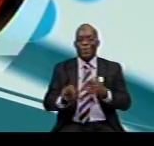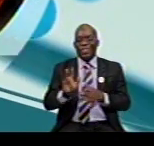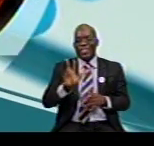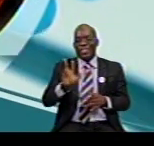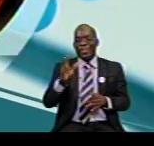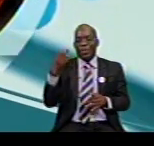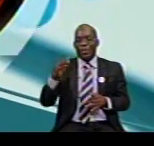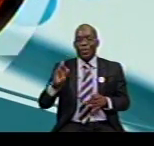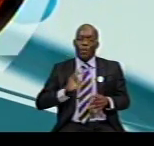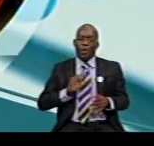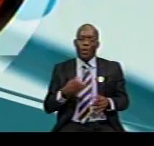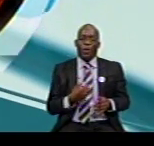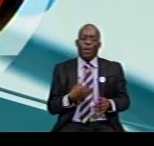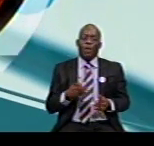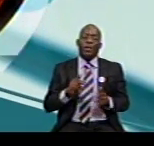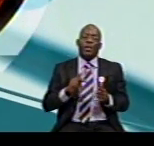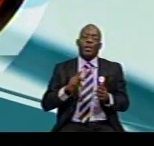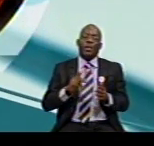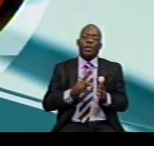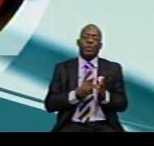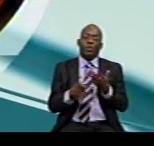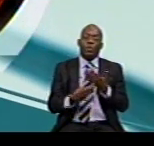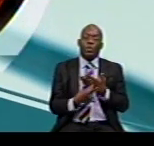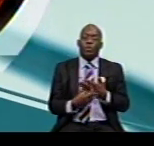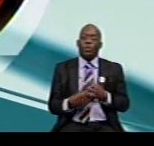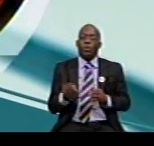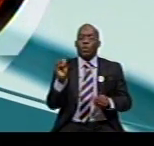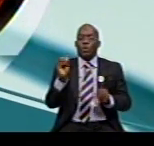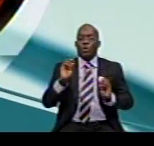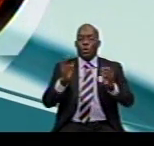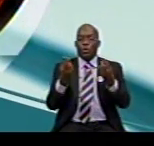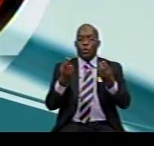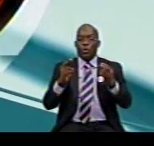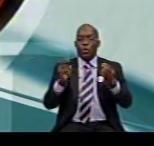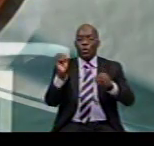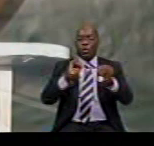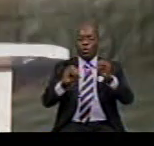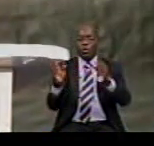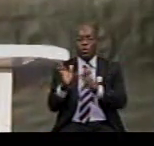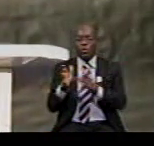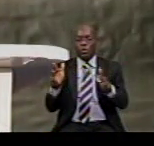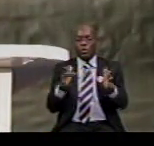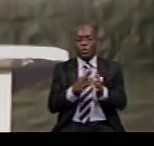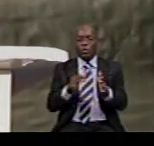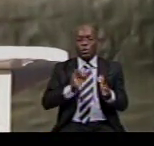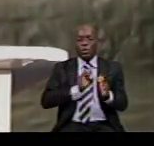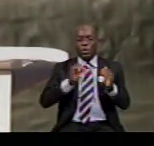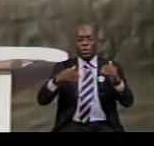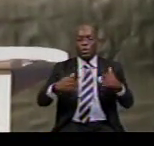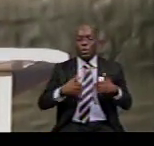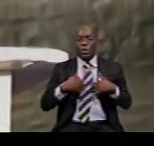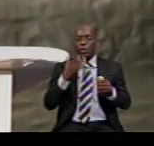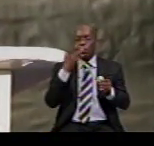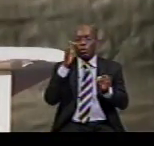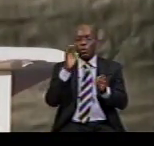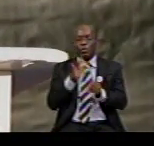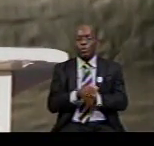Oh Jesus, I promised to serve thee to the end. Be thou forever near